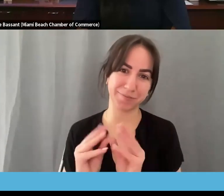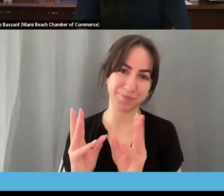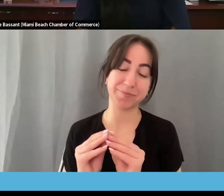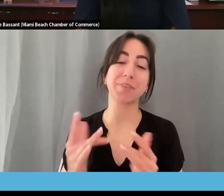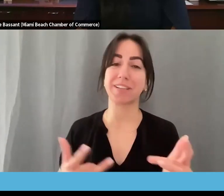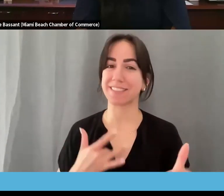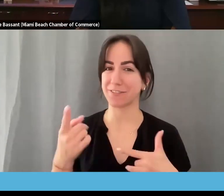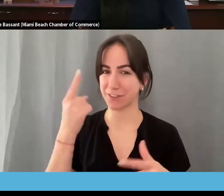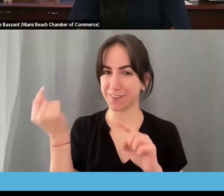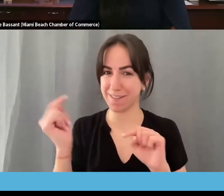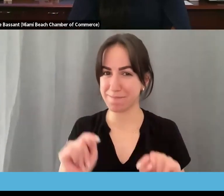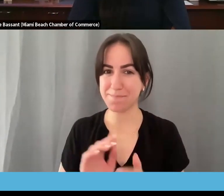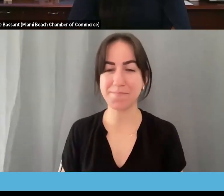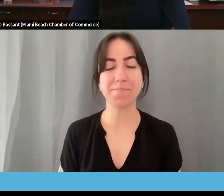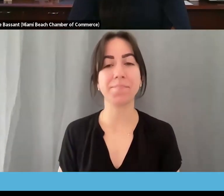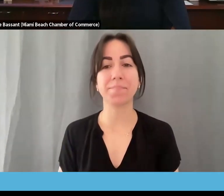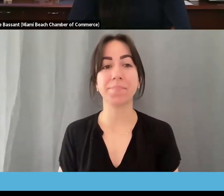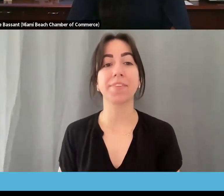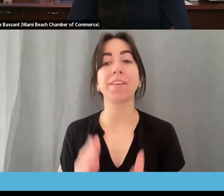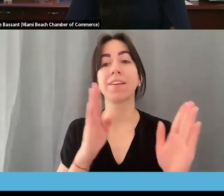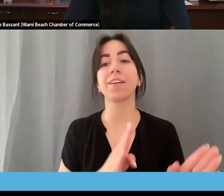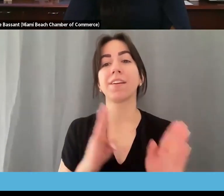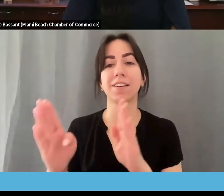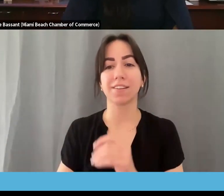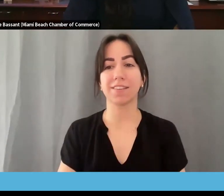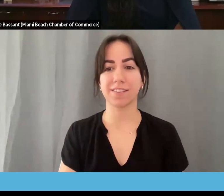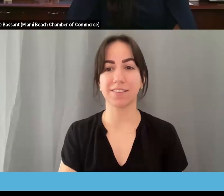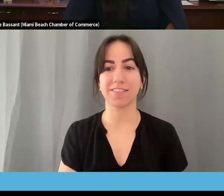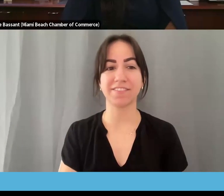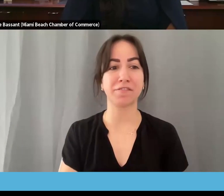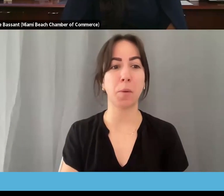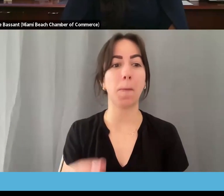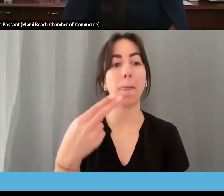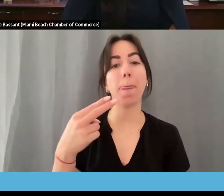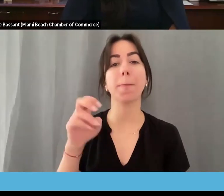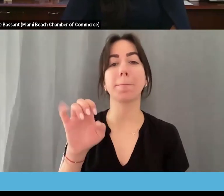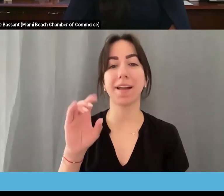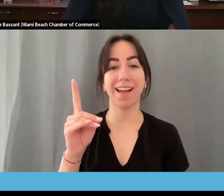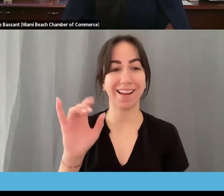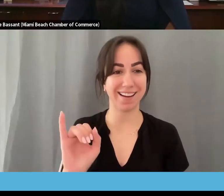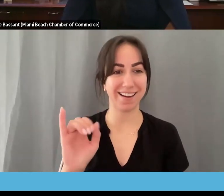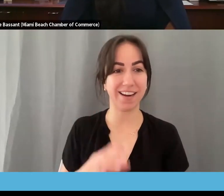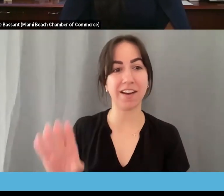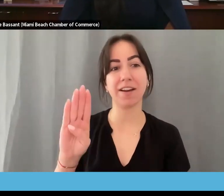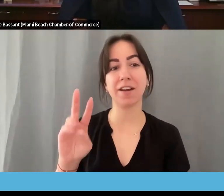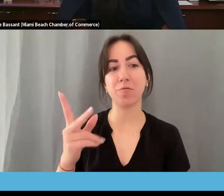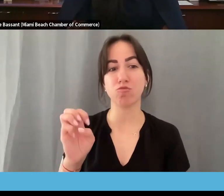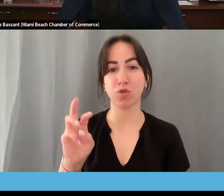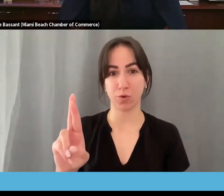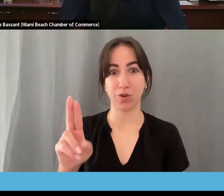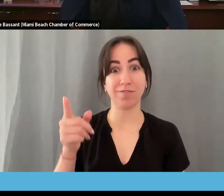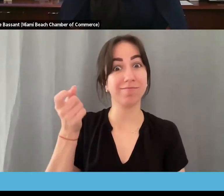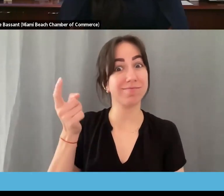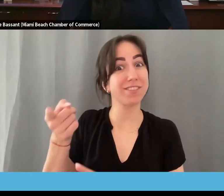have you here. Next up, we have Heidi Brewer. Now, Heidi is hailing all the way